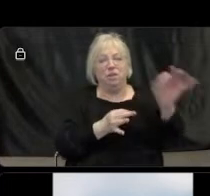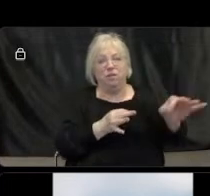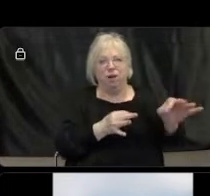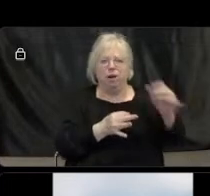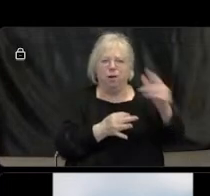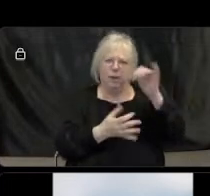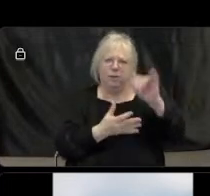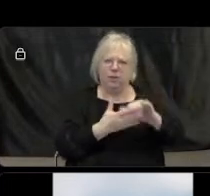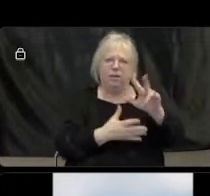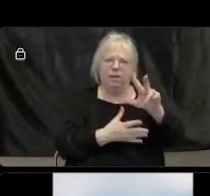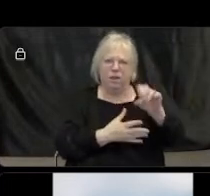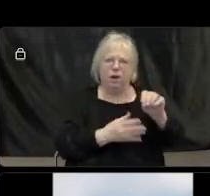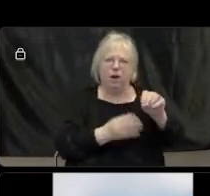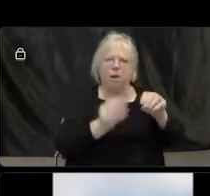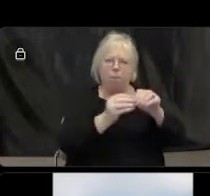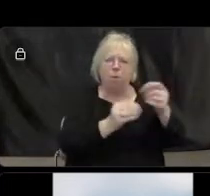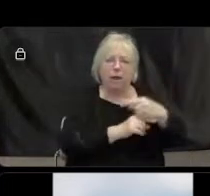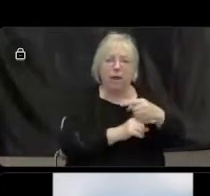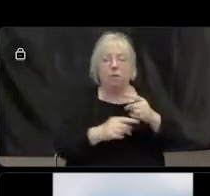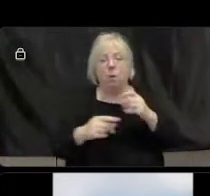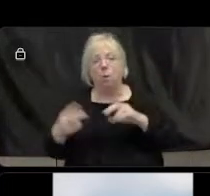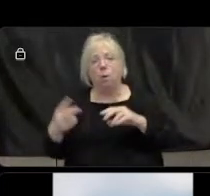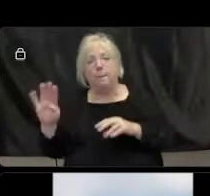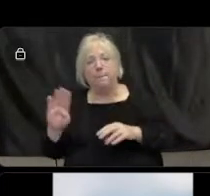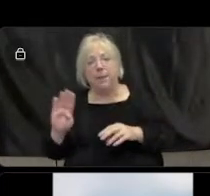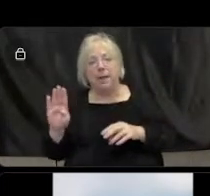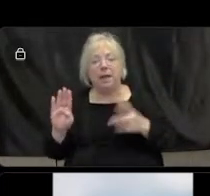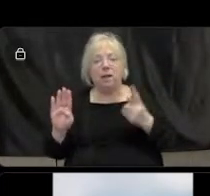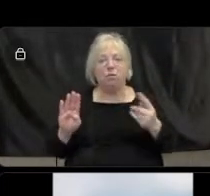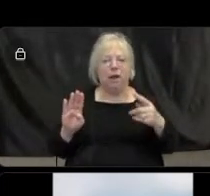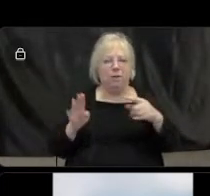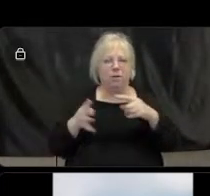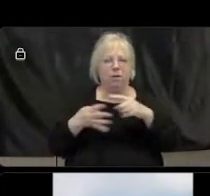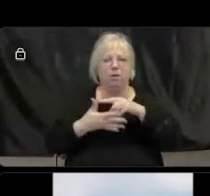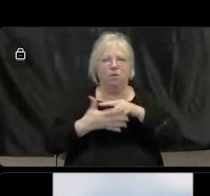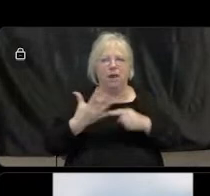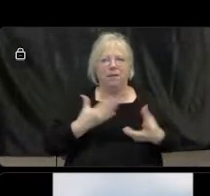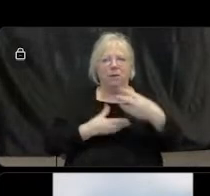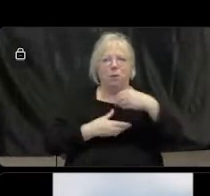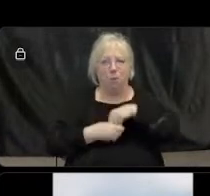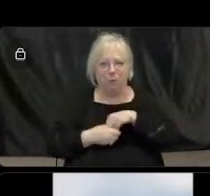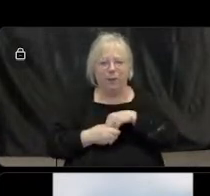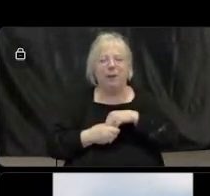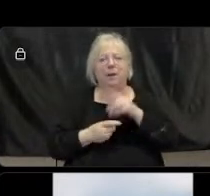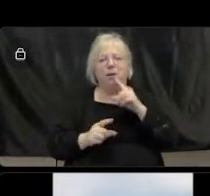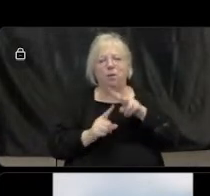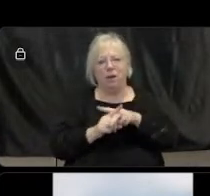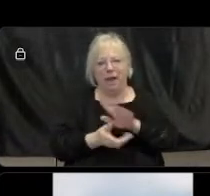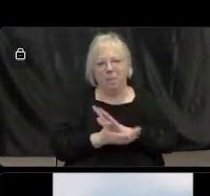lose on their time schedule, or B, trying to incorporate these things into